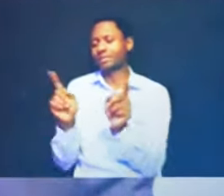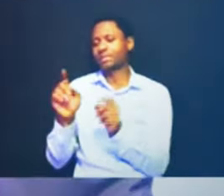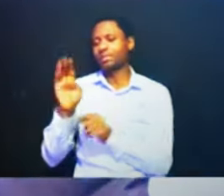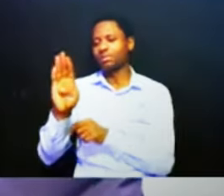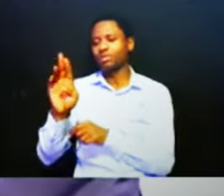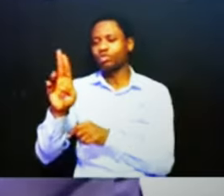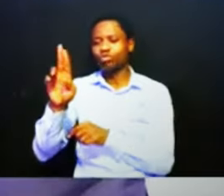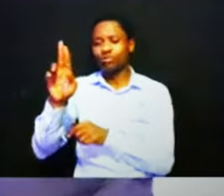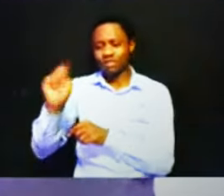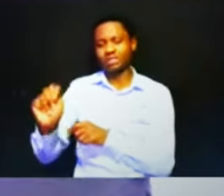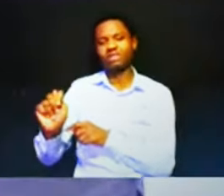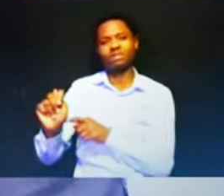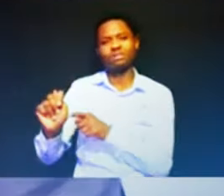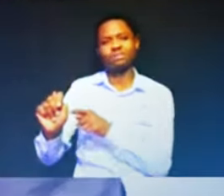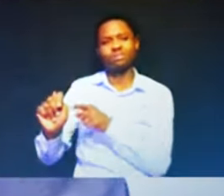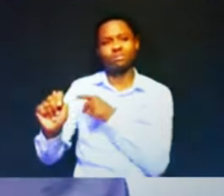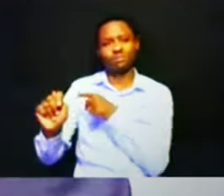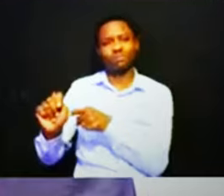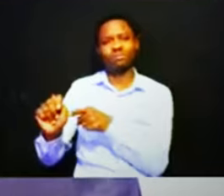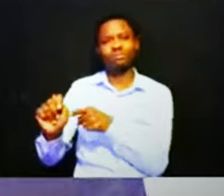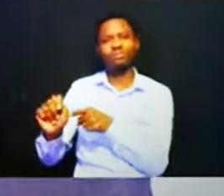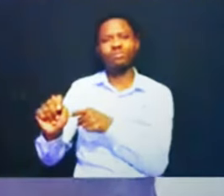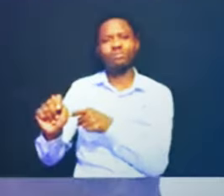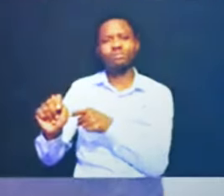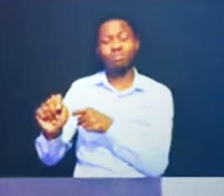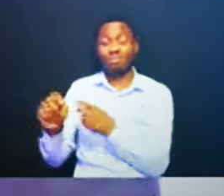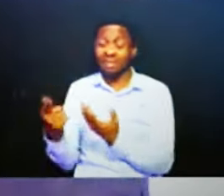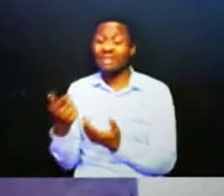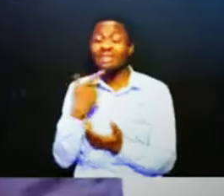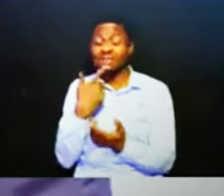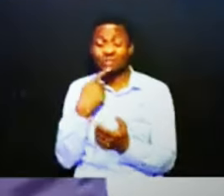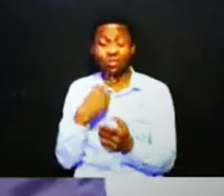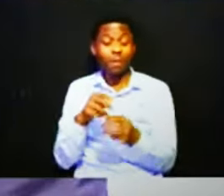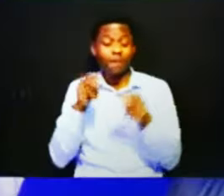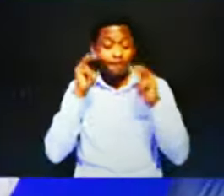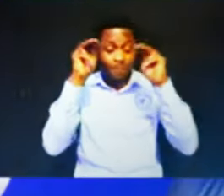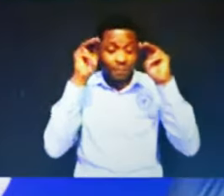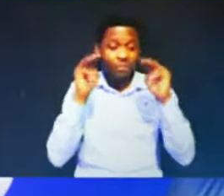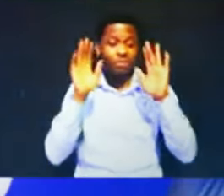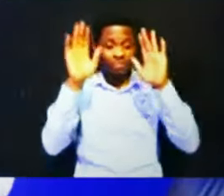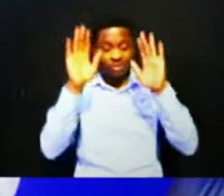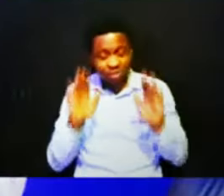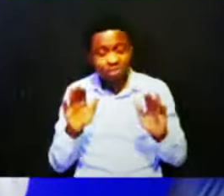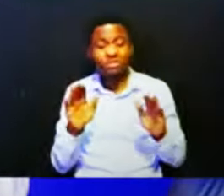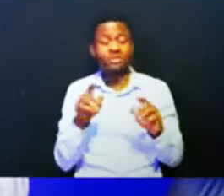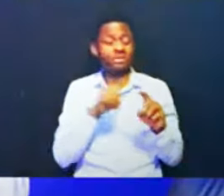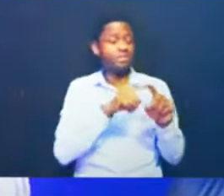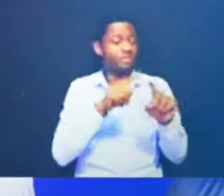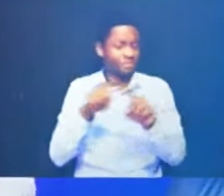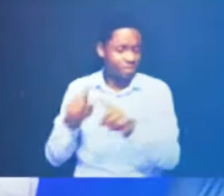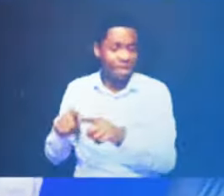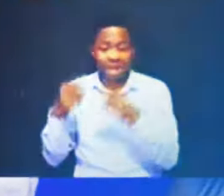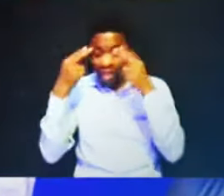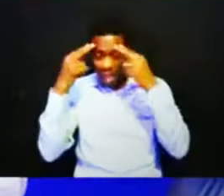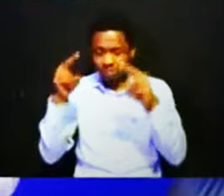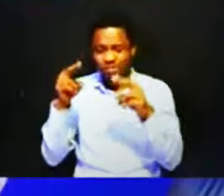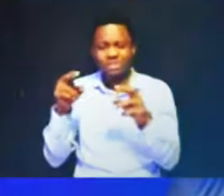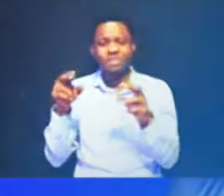see, the signs and wonders and the praises, he didn't allow it to get into